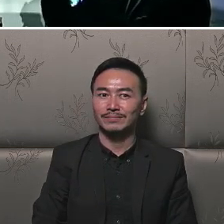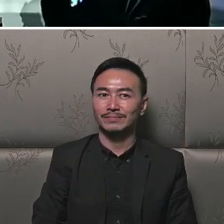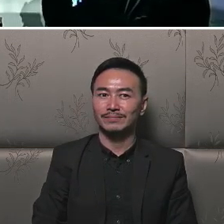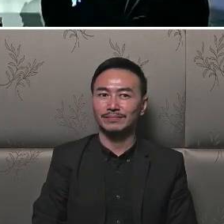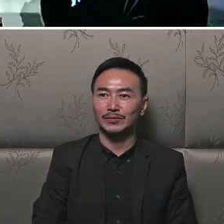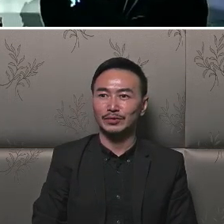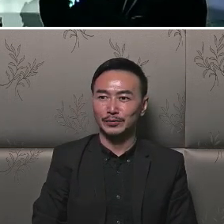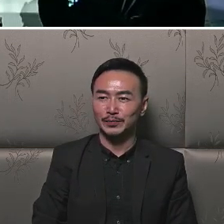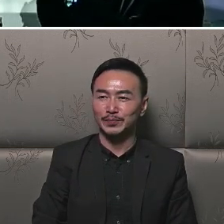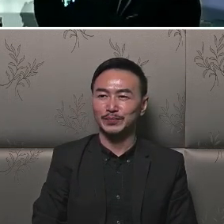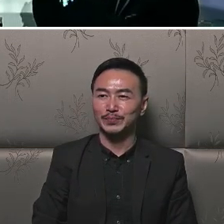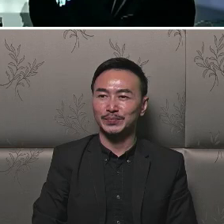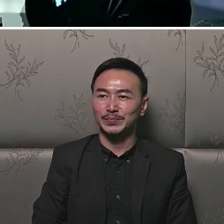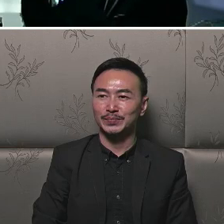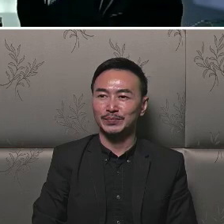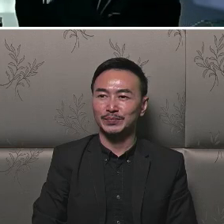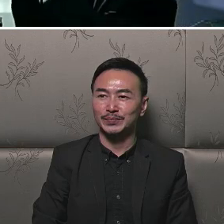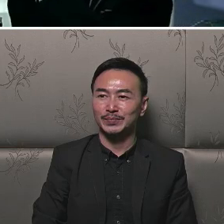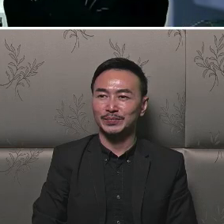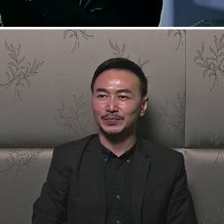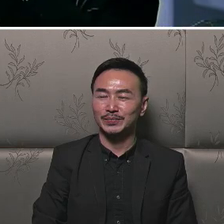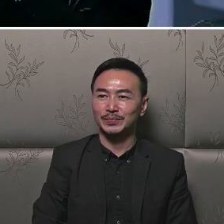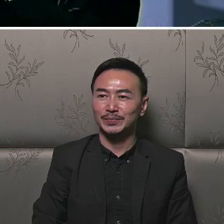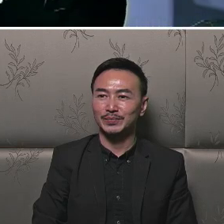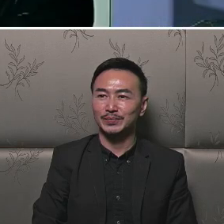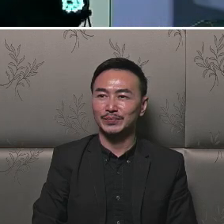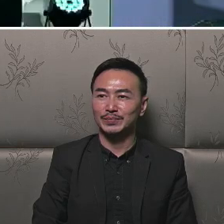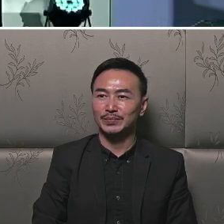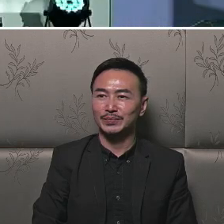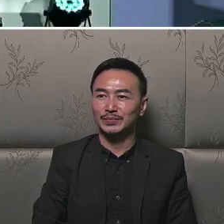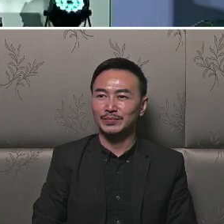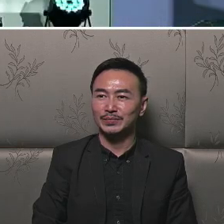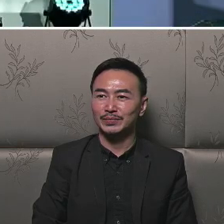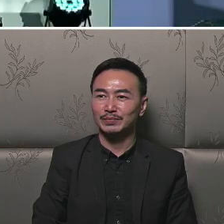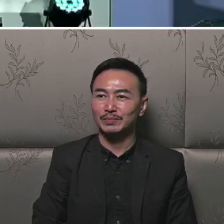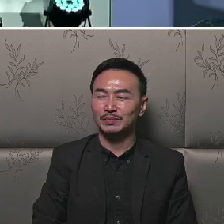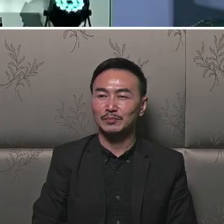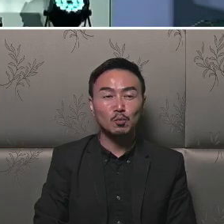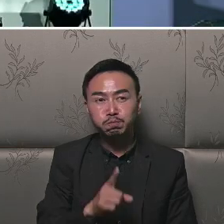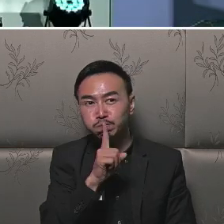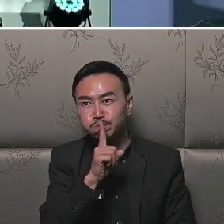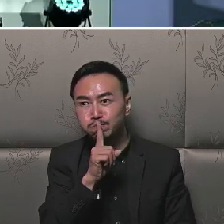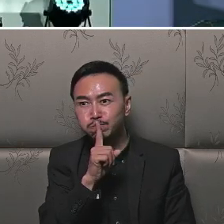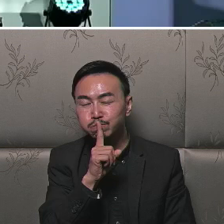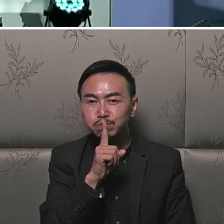you brought in front of us, because there are no quick solutions, and you get into